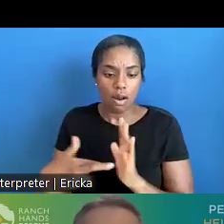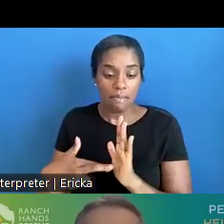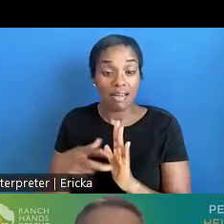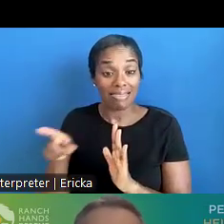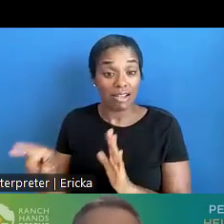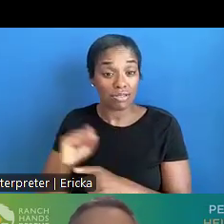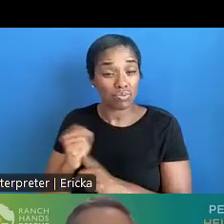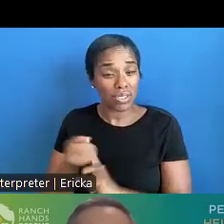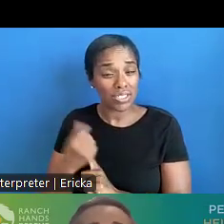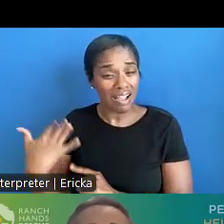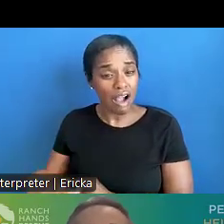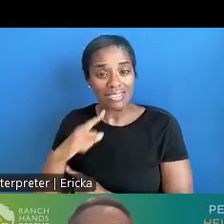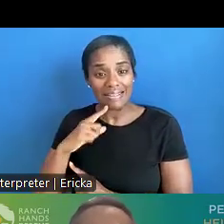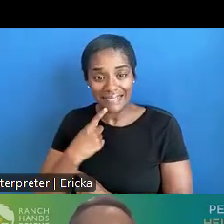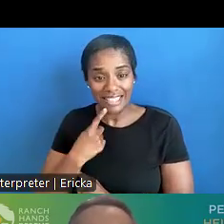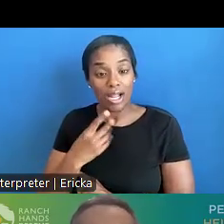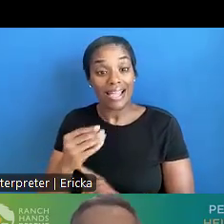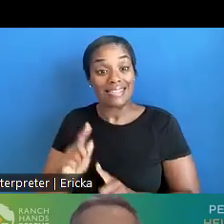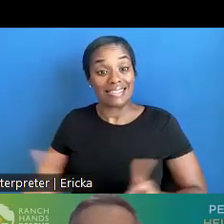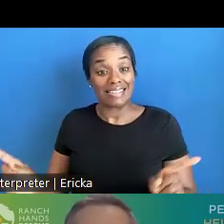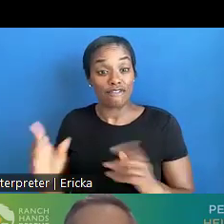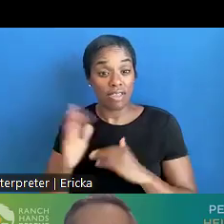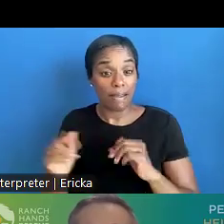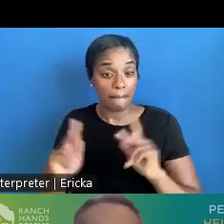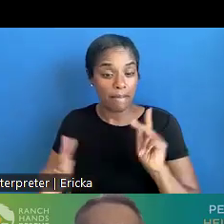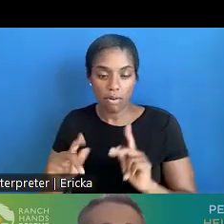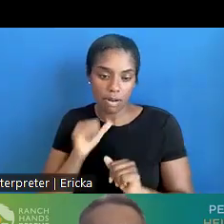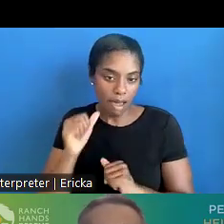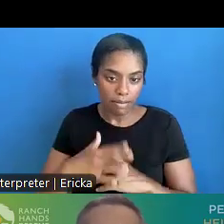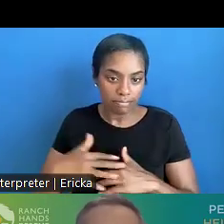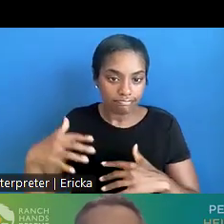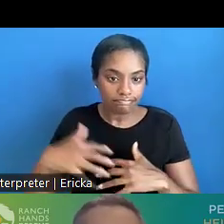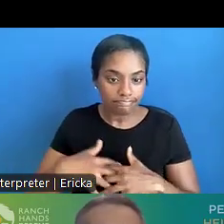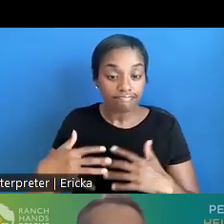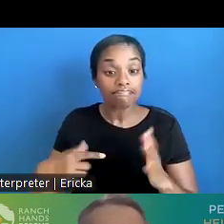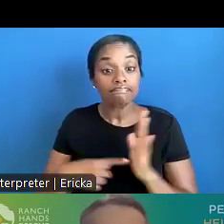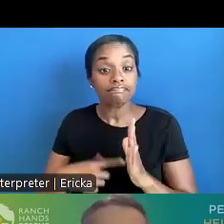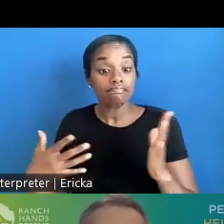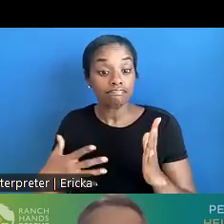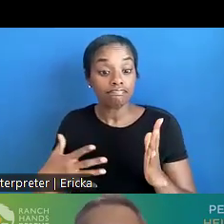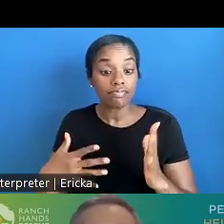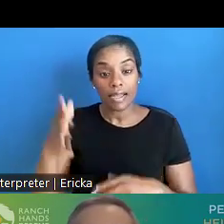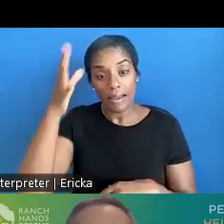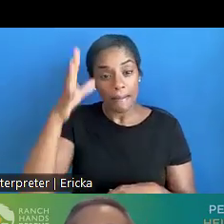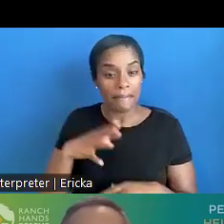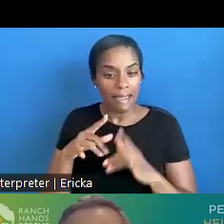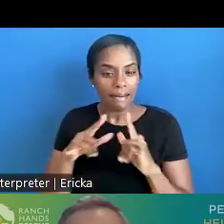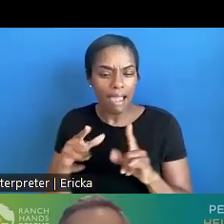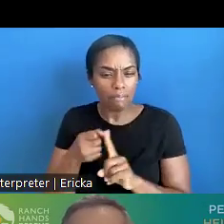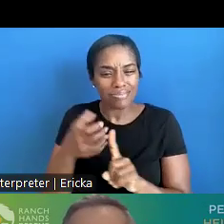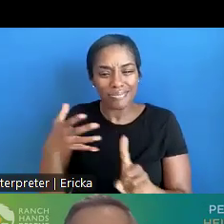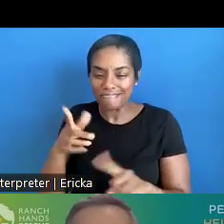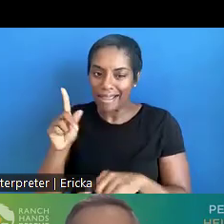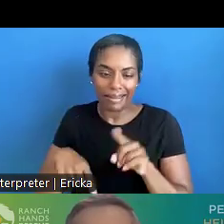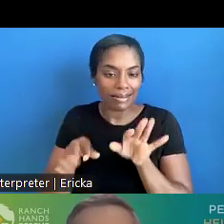situations that are different than those who are not indigenous. And a good example of that would be man camps. I don't have time to go into that, but I highly